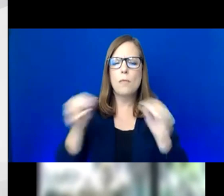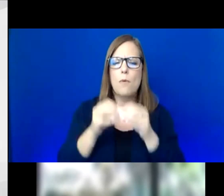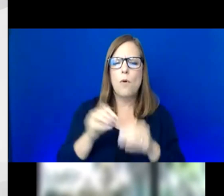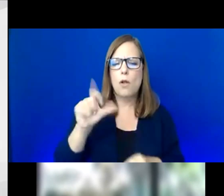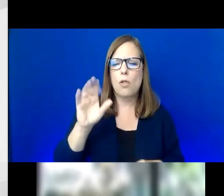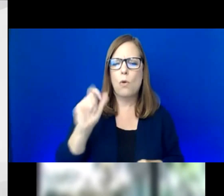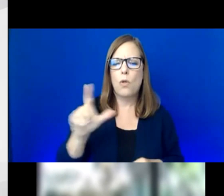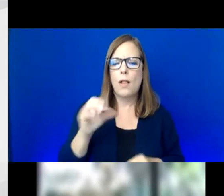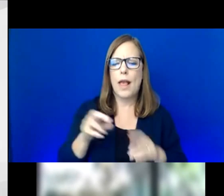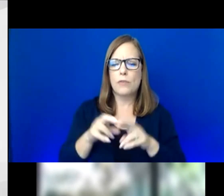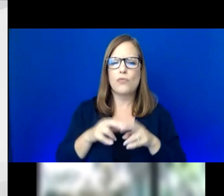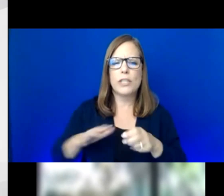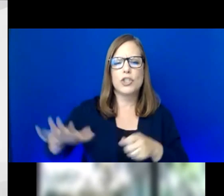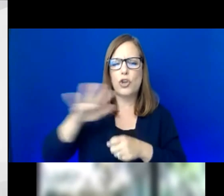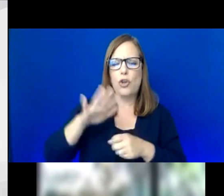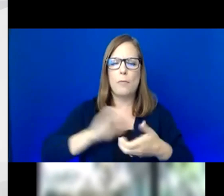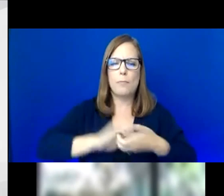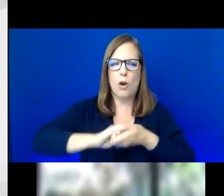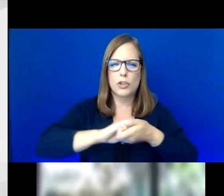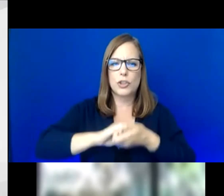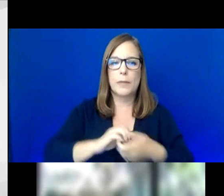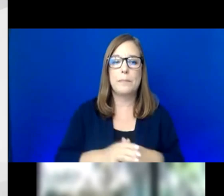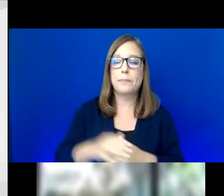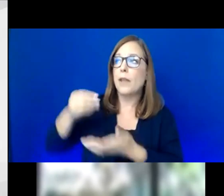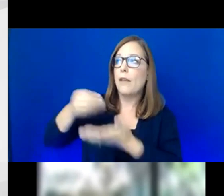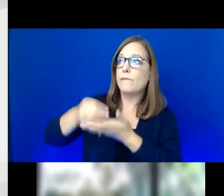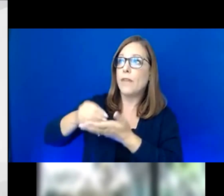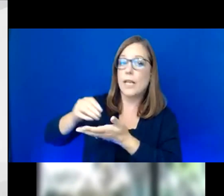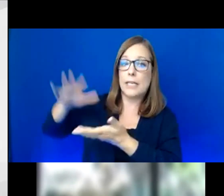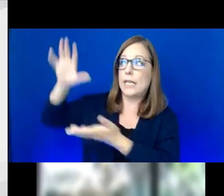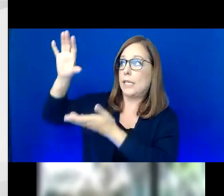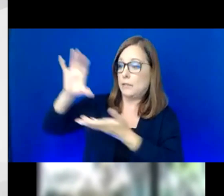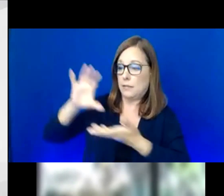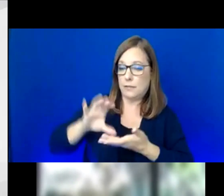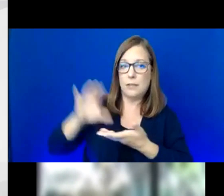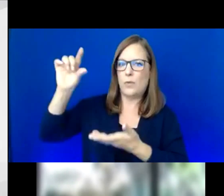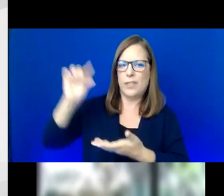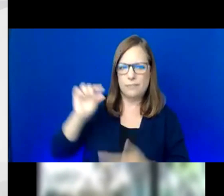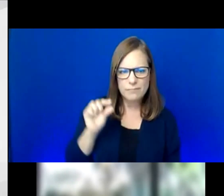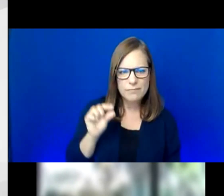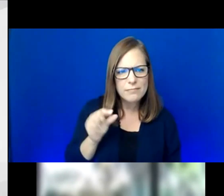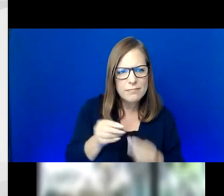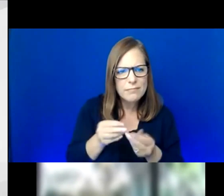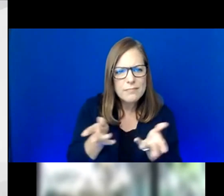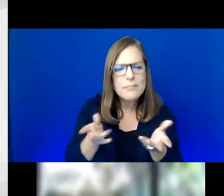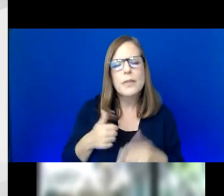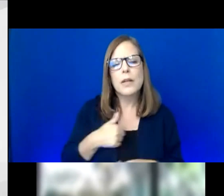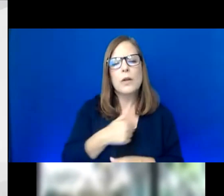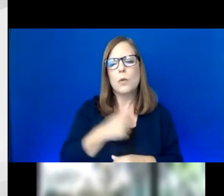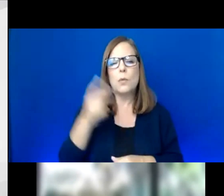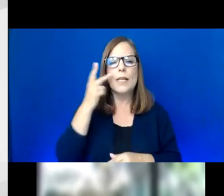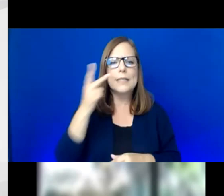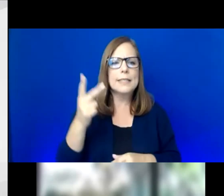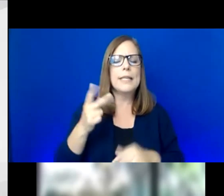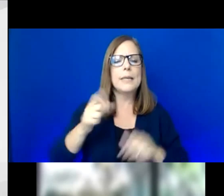With how funding comes down, a lot of times there's small amounts, and we see the potential of pooling